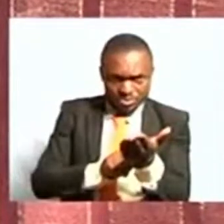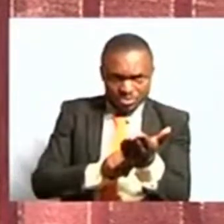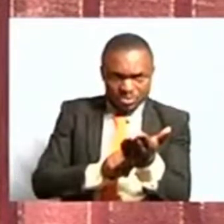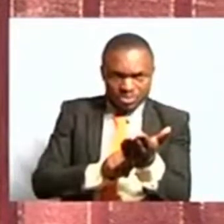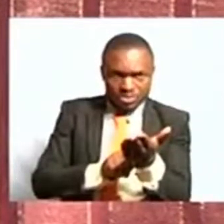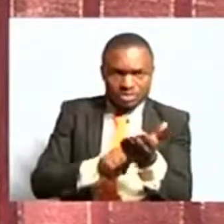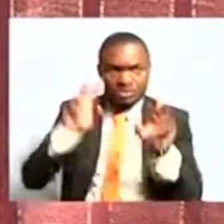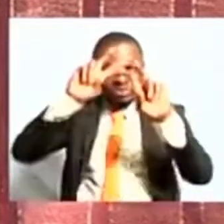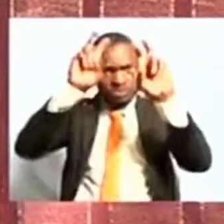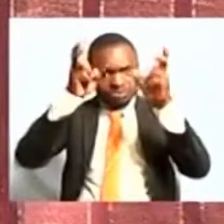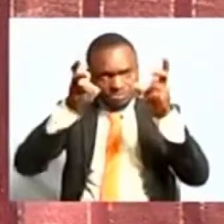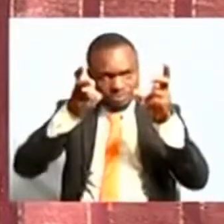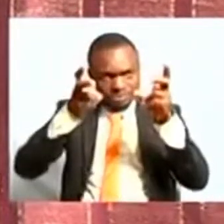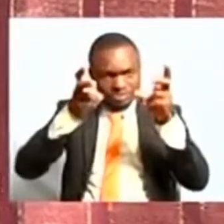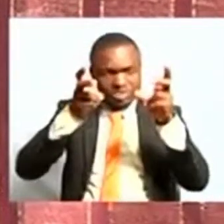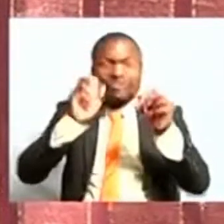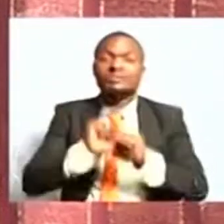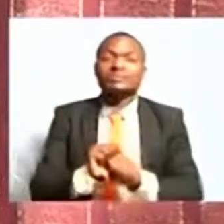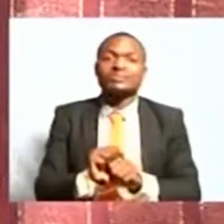calling upon